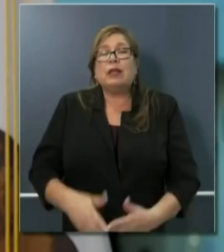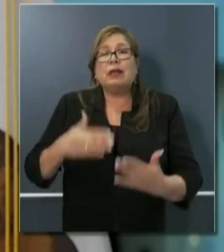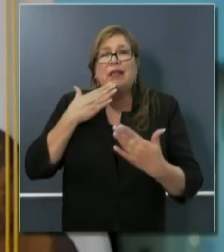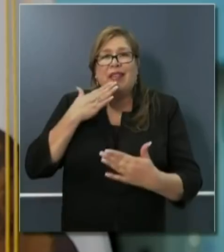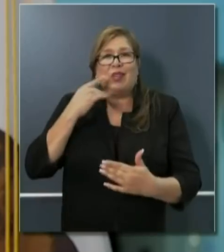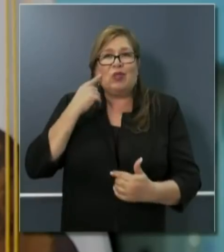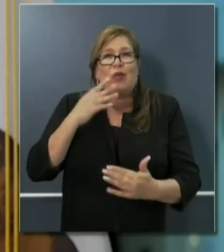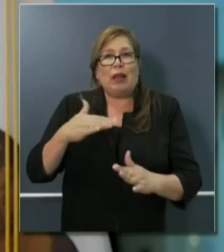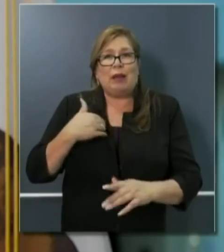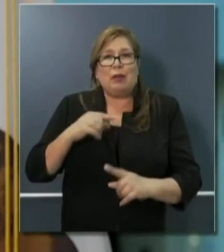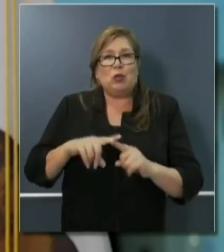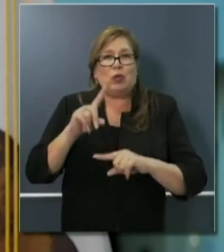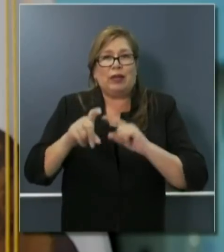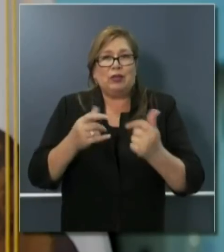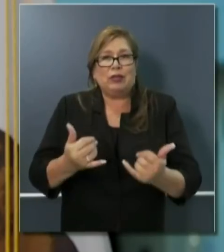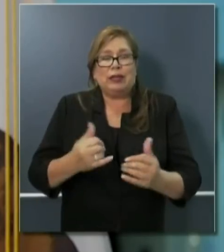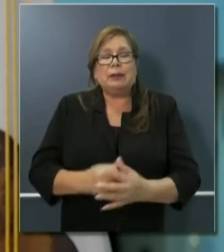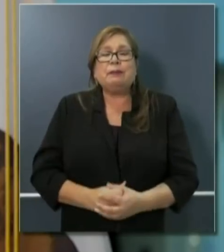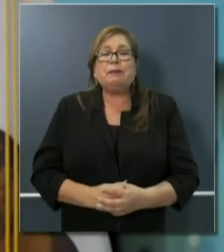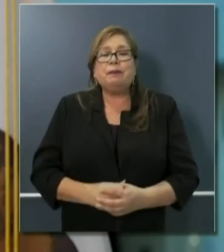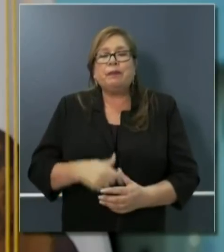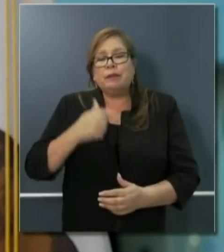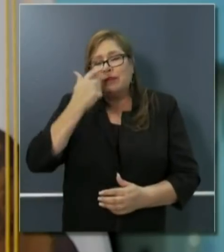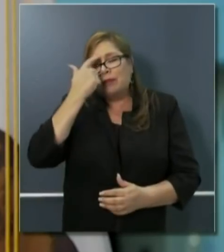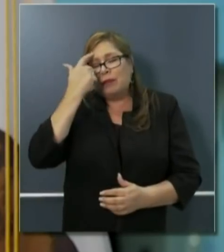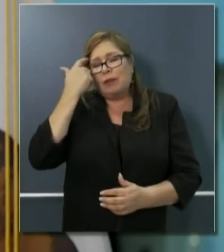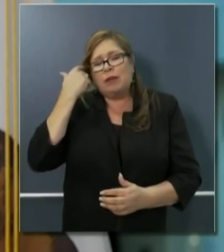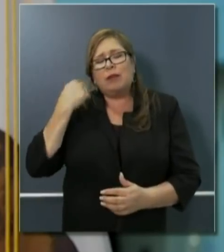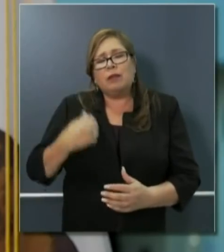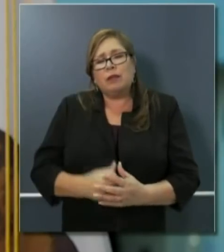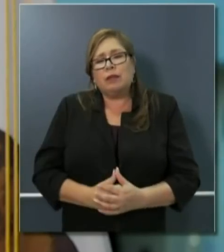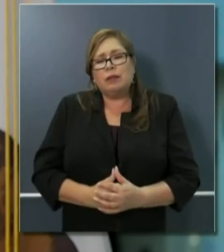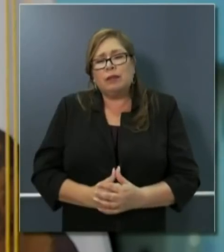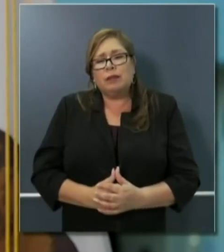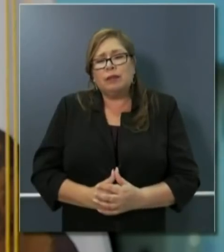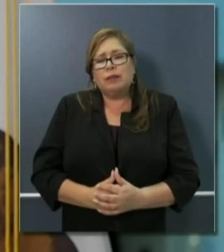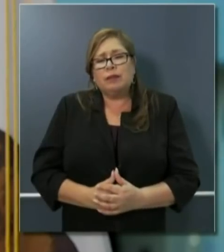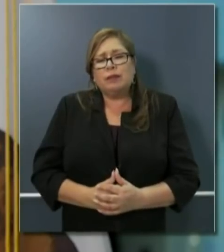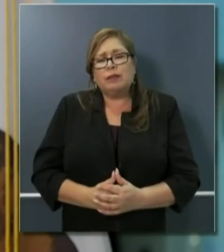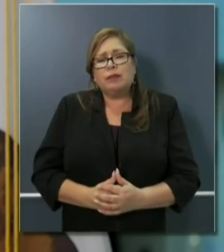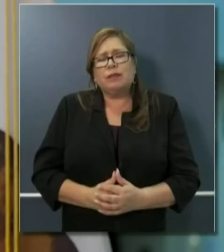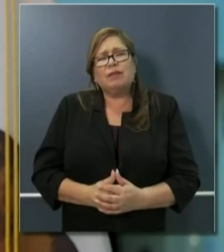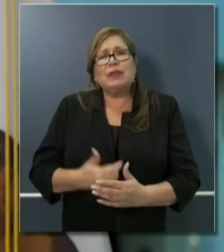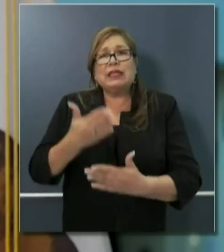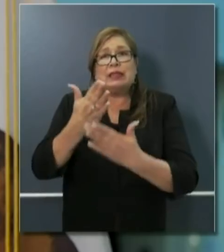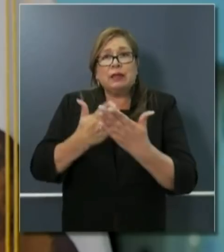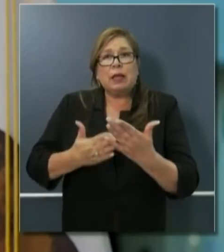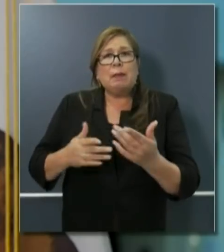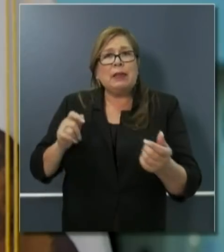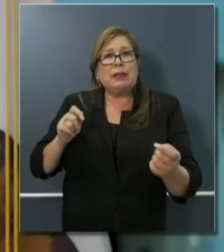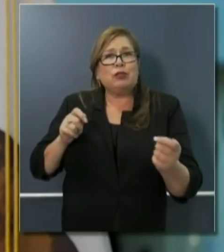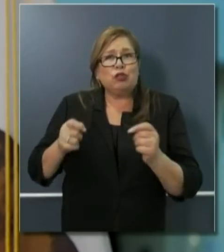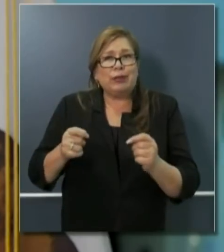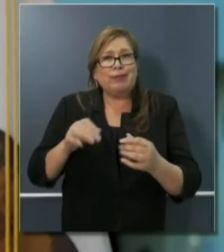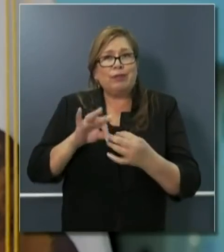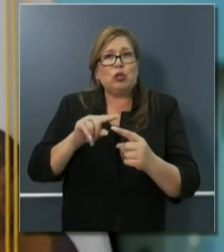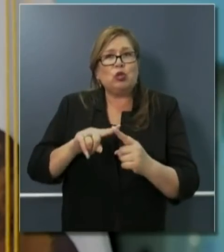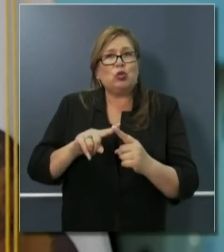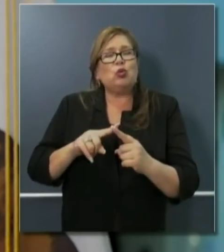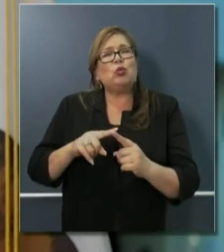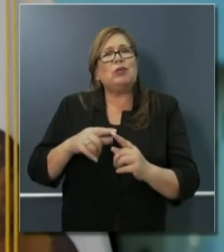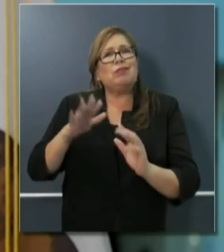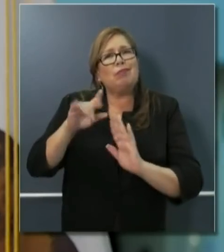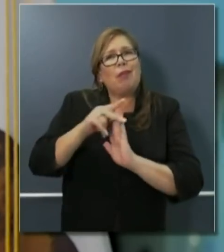taken place, changes of policy have taken place that I think a lot of people find surprising. The generous unemployment benefits,